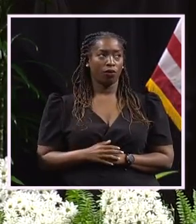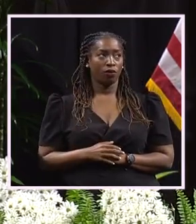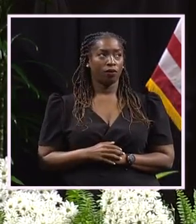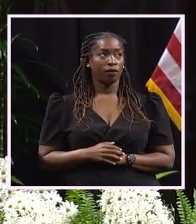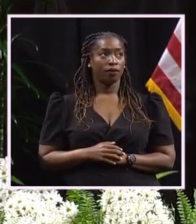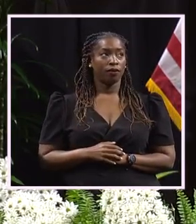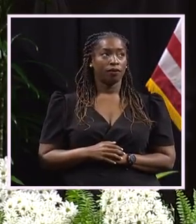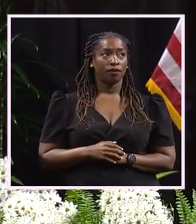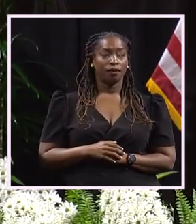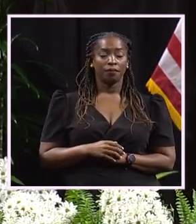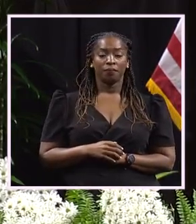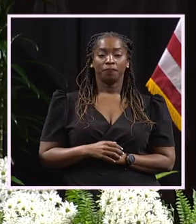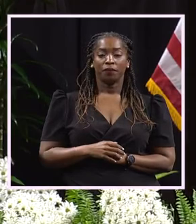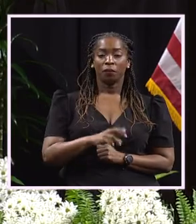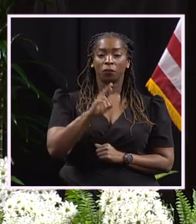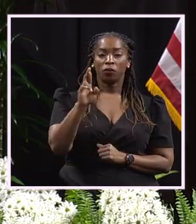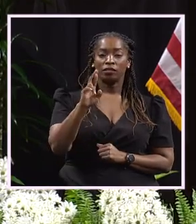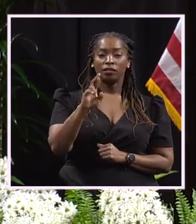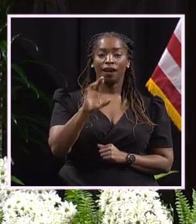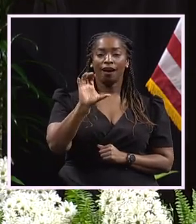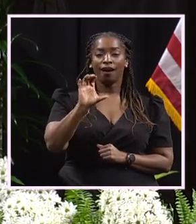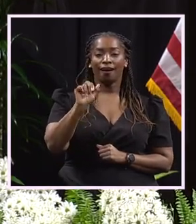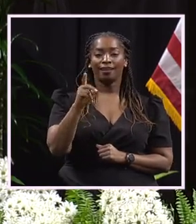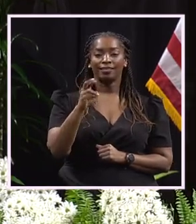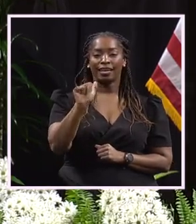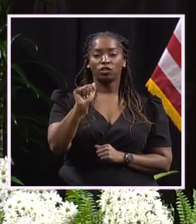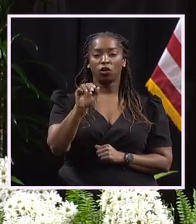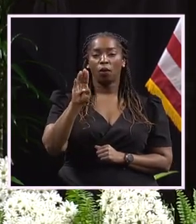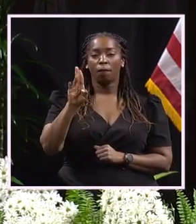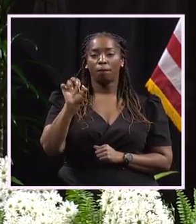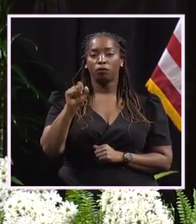Brisa Cassandra Bustos.